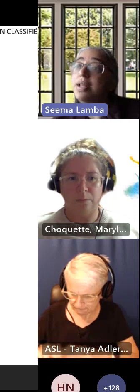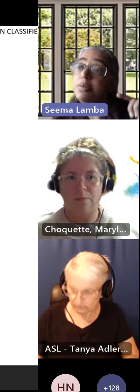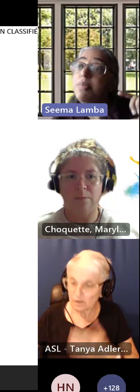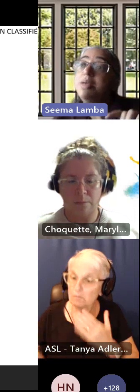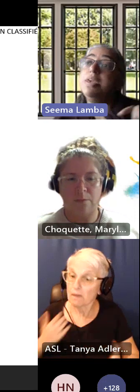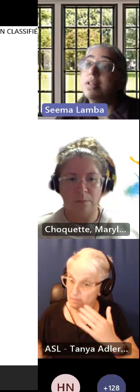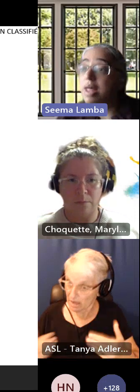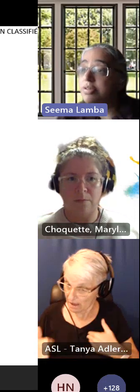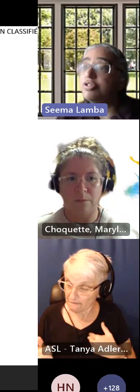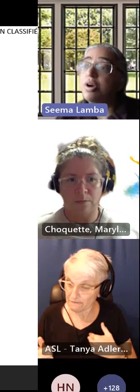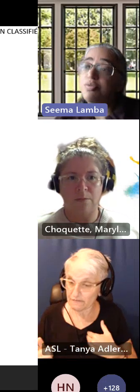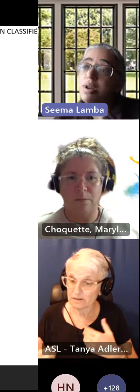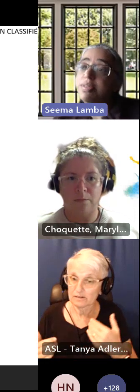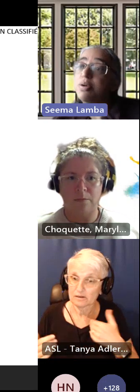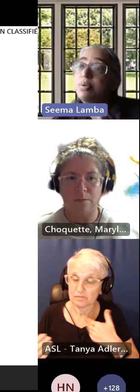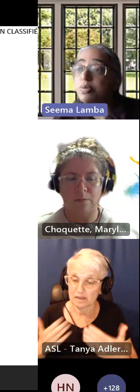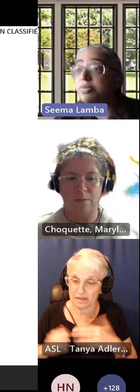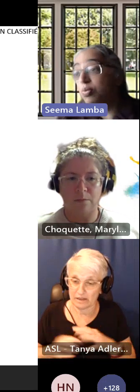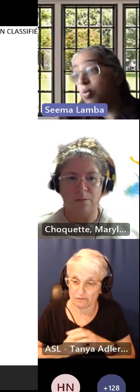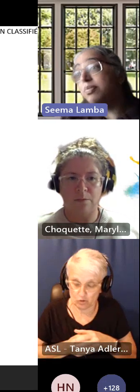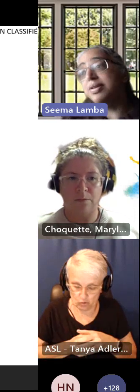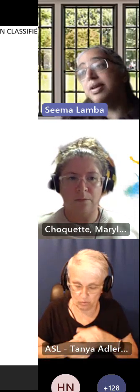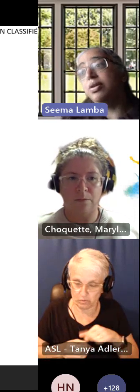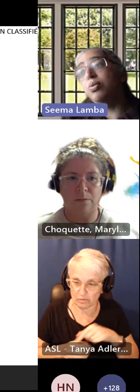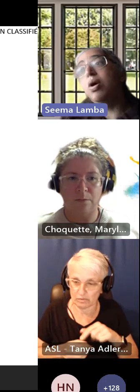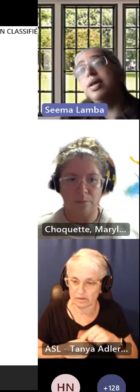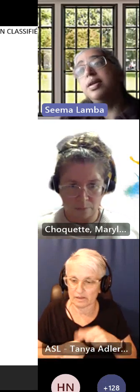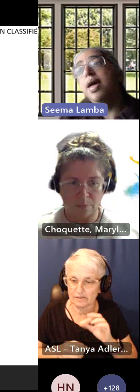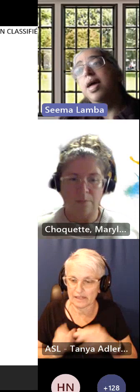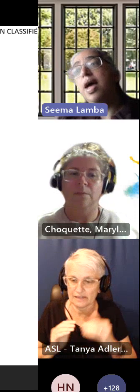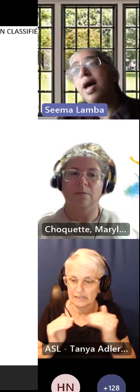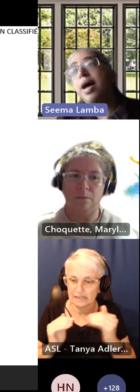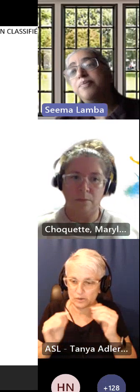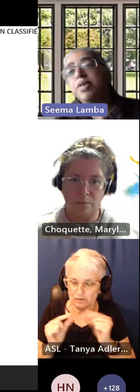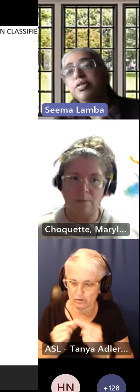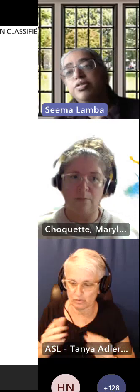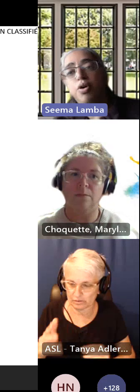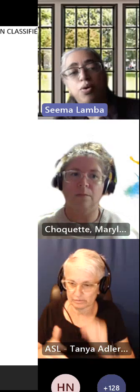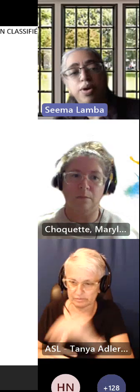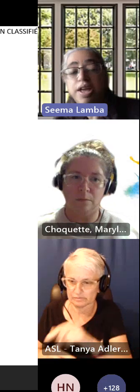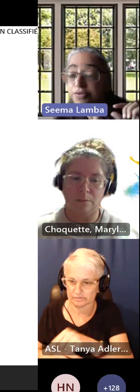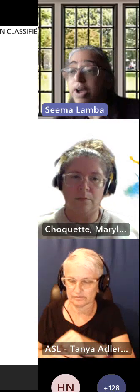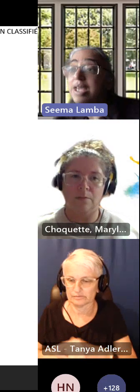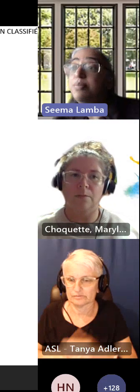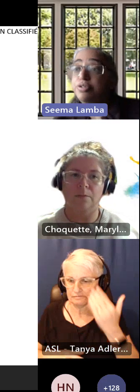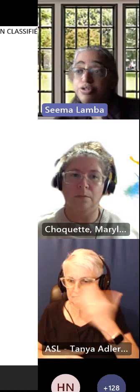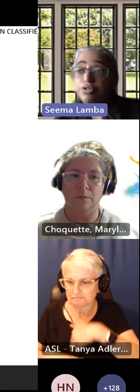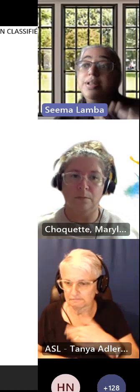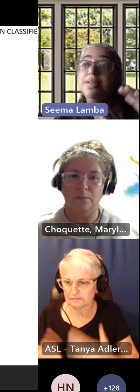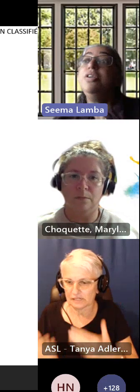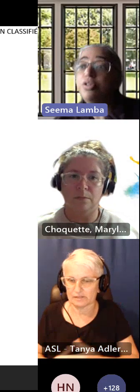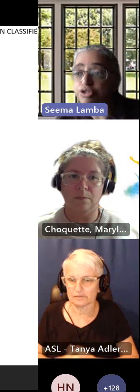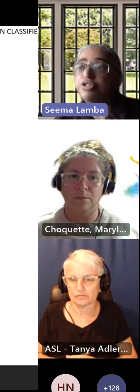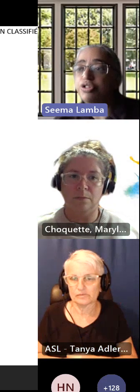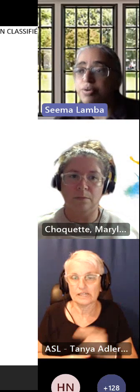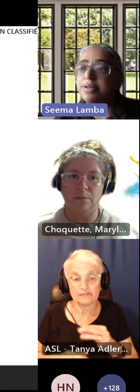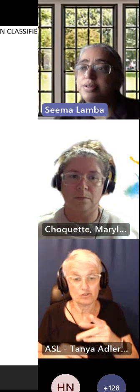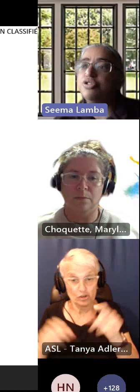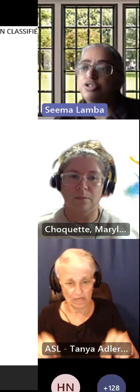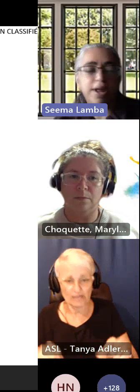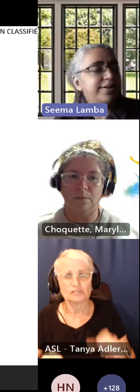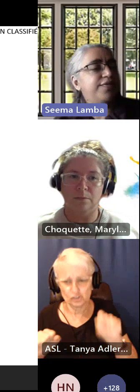be, right? There may be a cluster of one of the equity groups in one particular one. So if you're able to do it, you